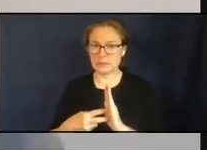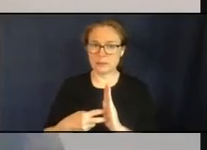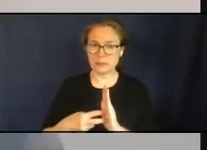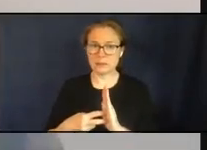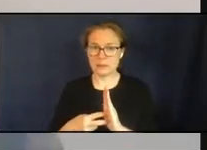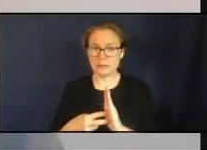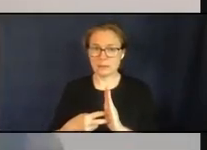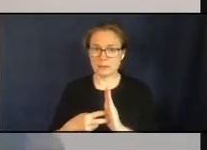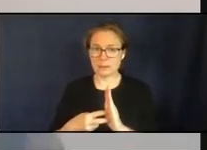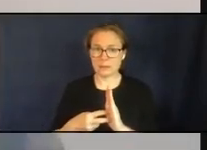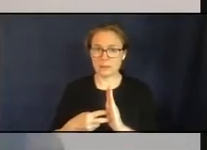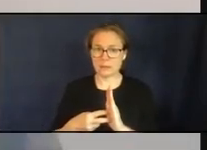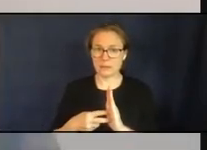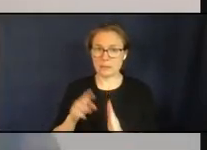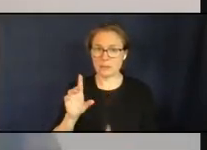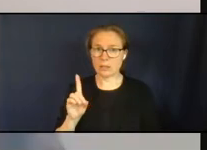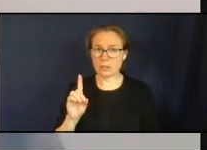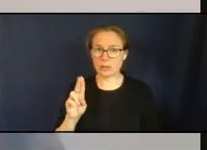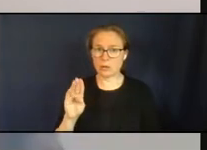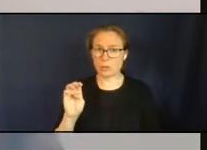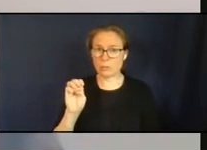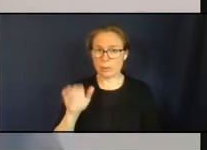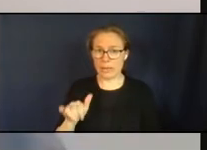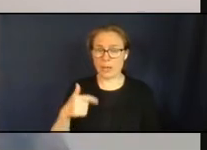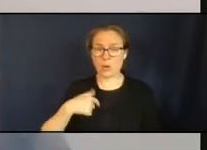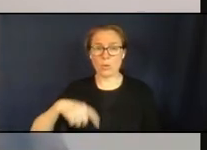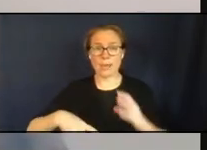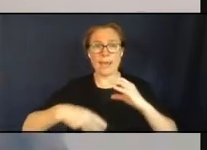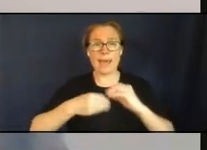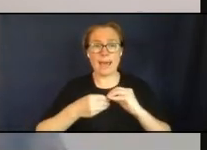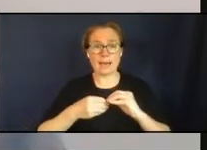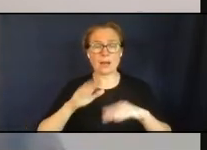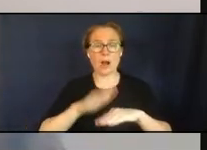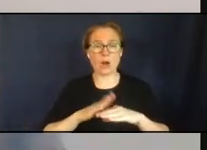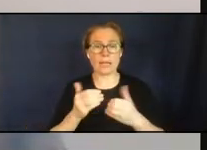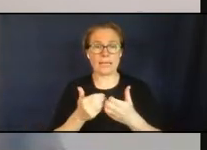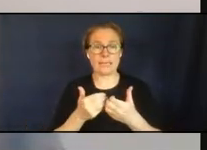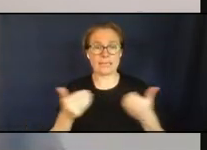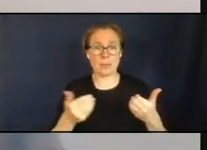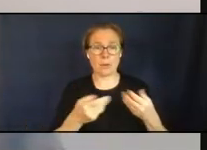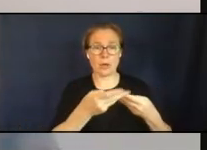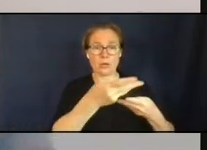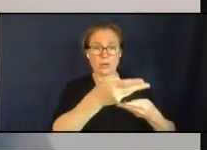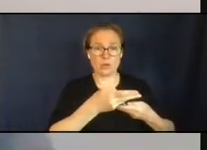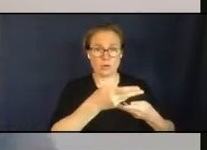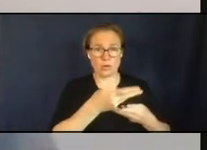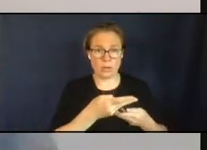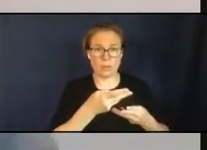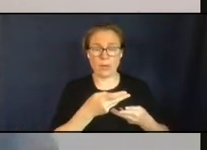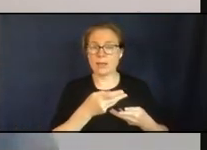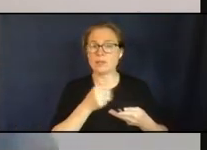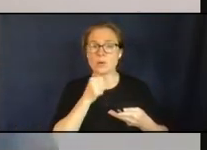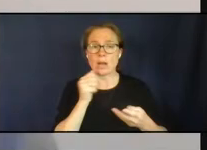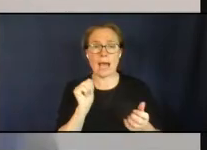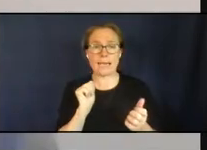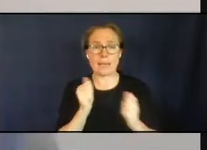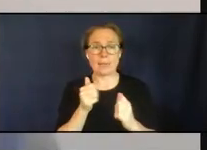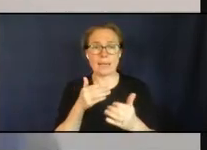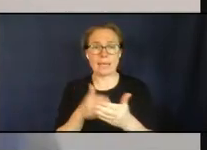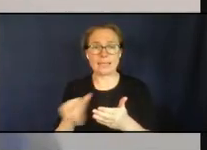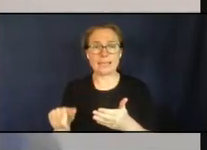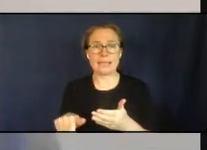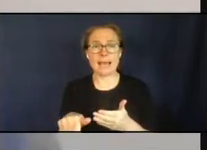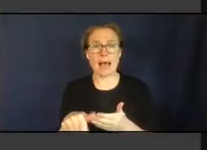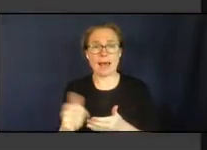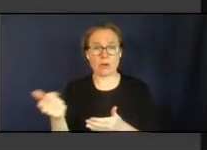we added funds on a separate stream rather than have it compete against the other initiatives. Yeah. Oh, okay. So it is funded, but